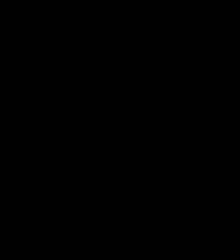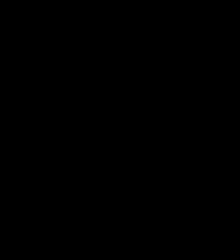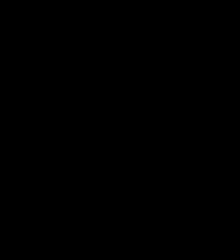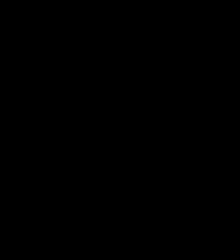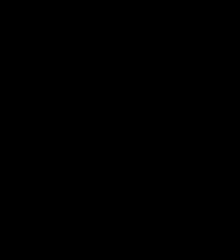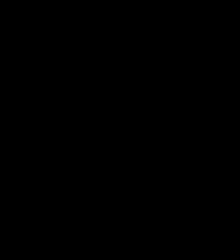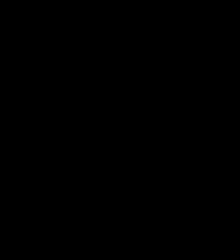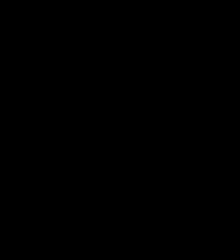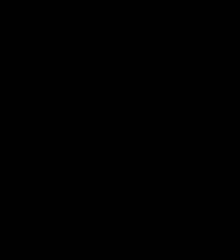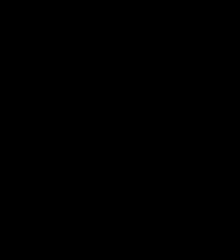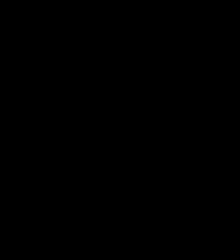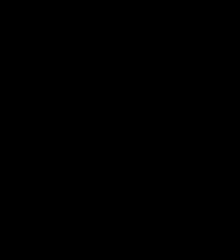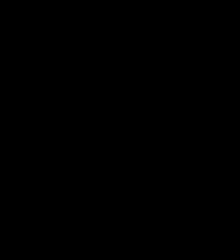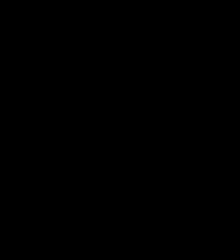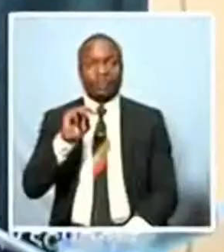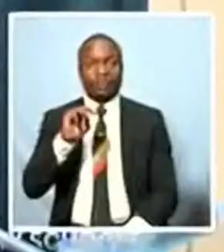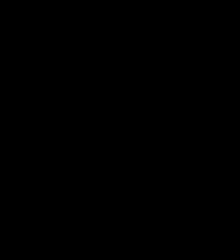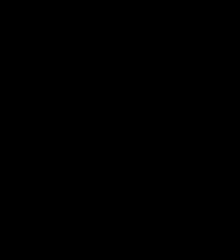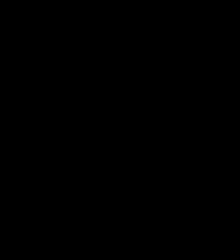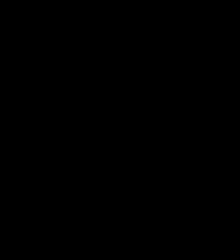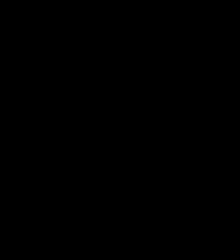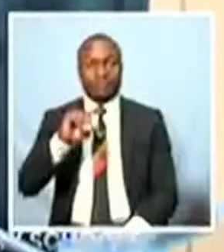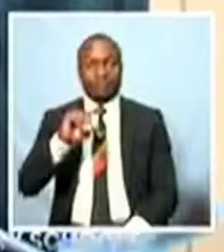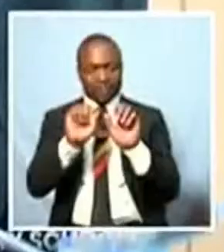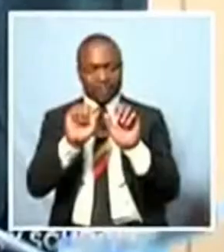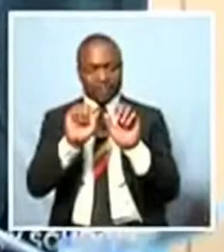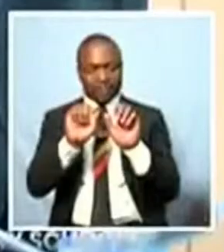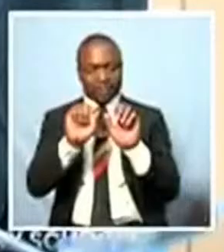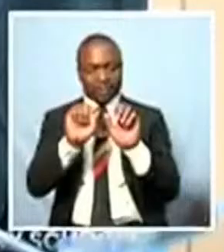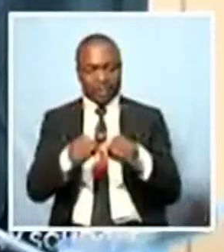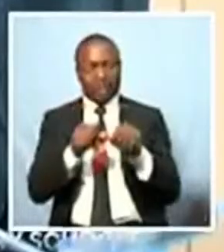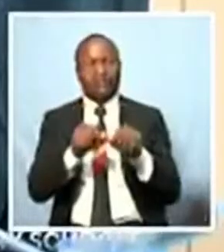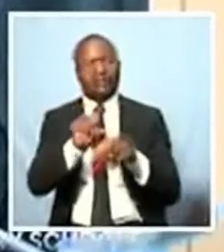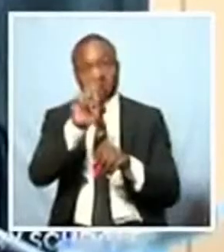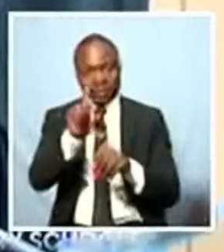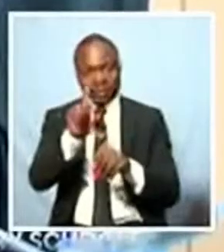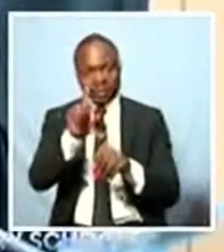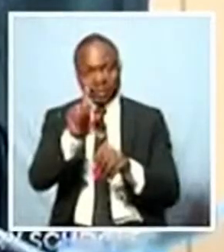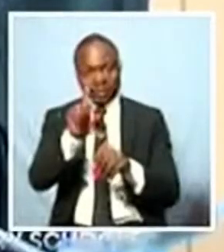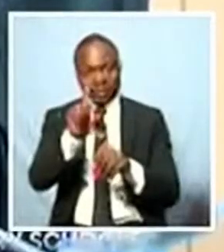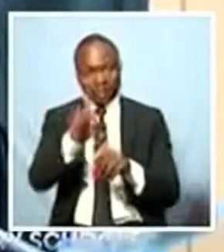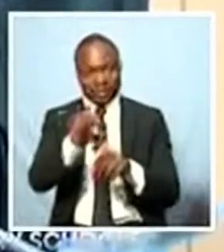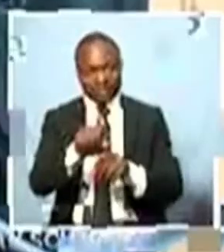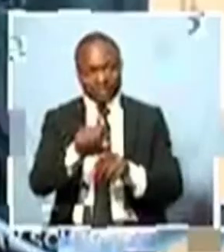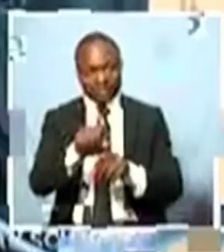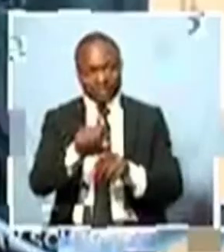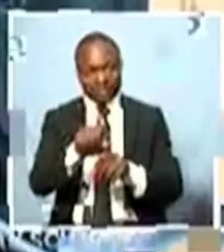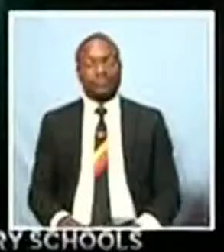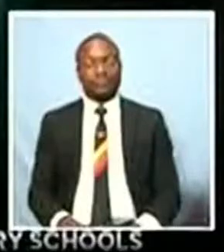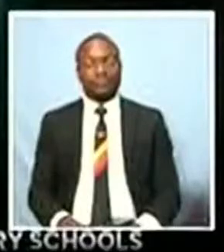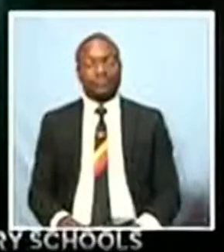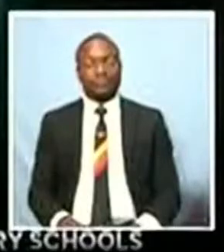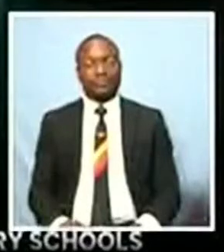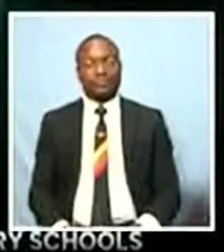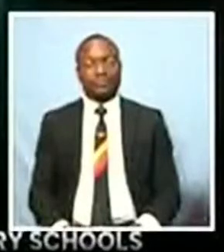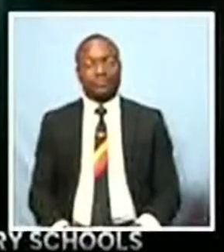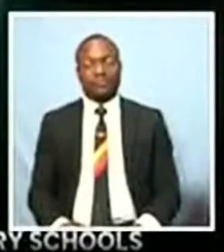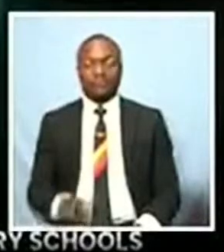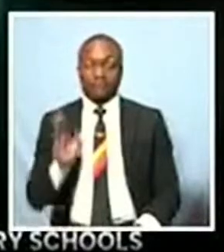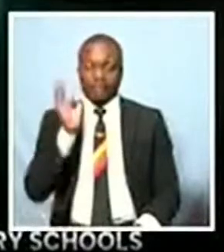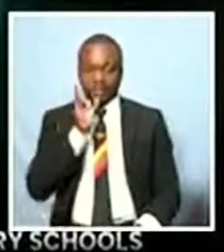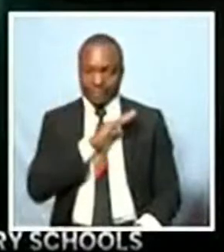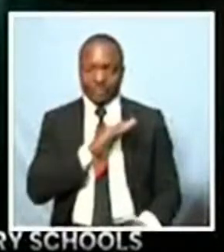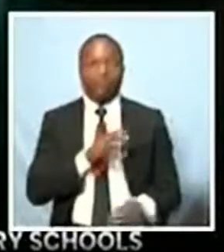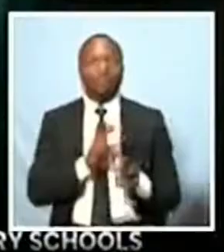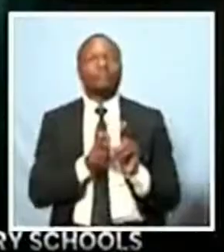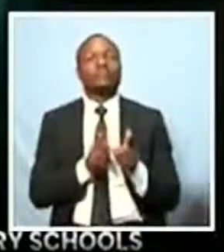Magoe, you could do. You can combine it. We have run out of time. I think, Chair, it has every been covered.